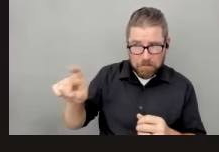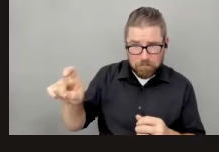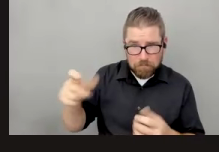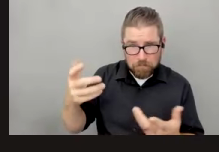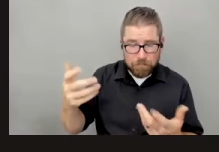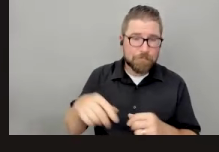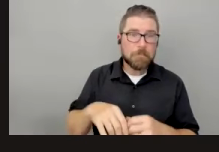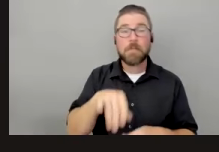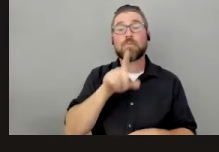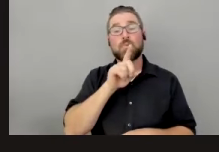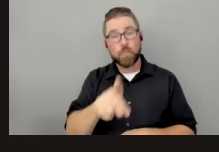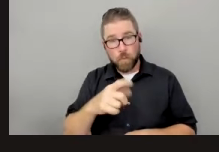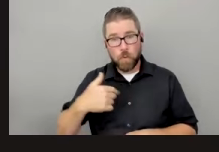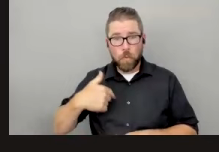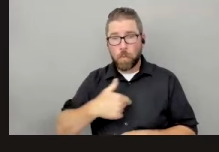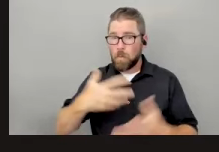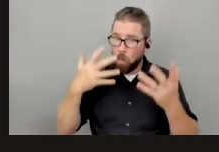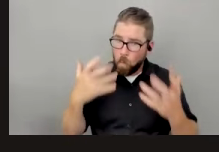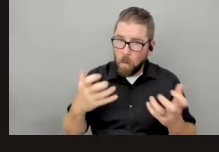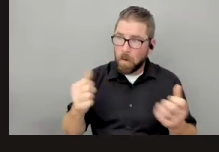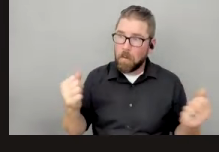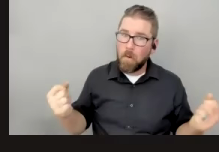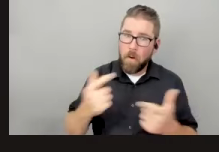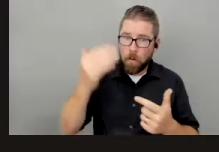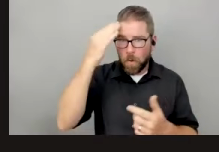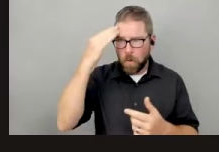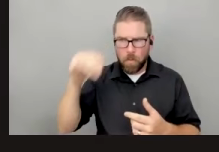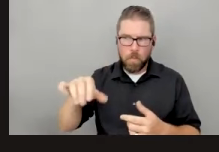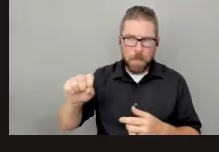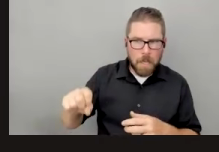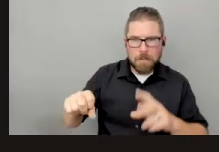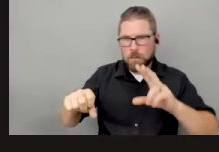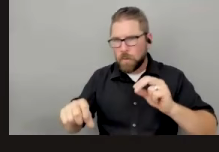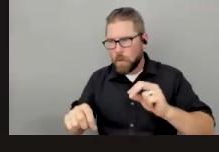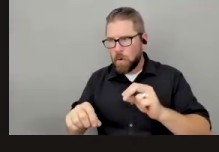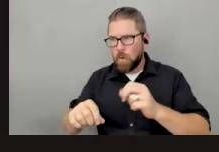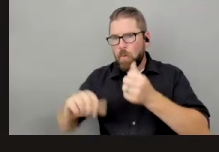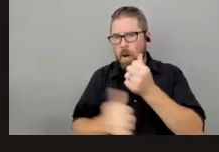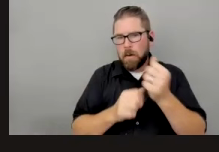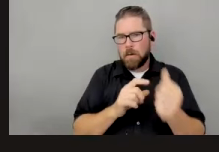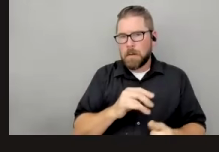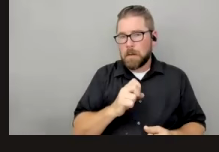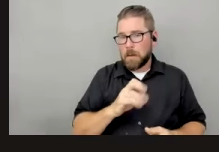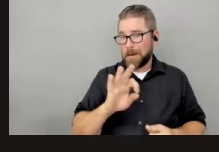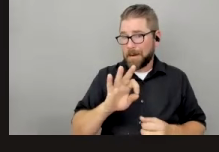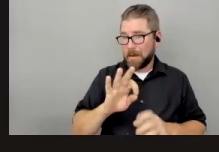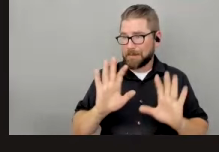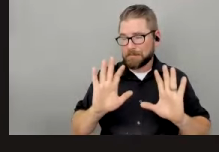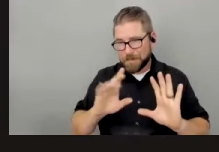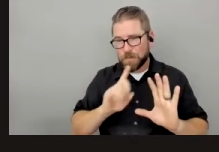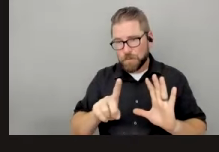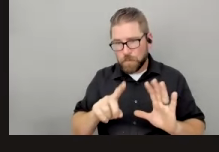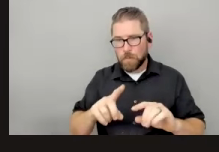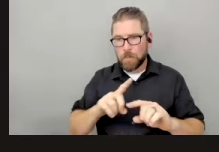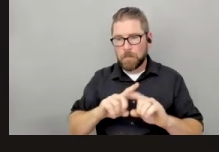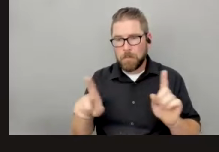make everyone aware of, is this a Title IX issue? Is it not a Title IX issue? I think it's mostly just so that we're trying to make everyone